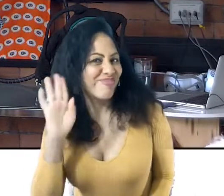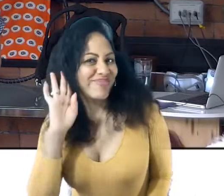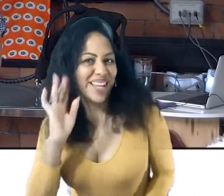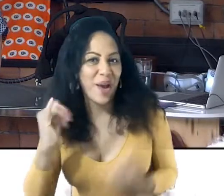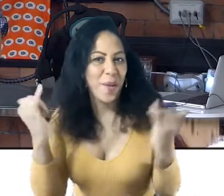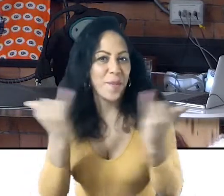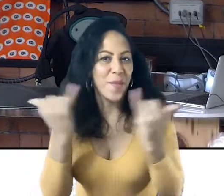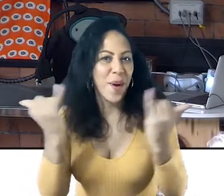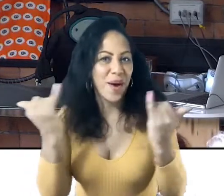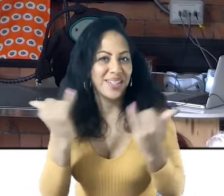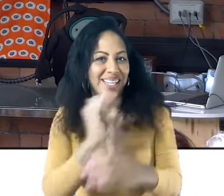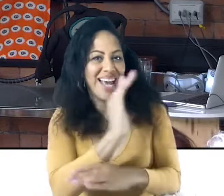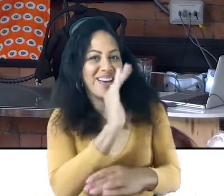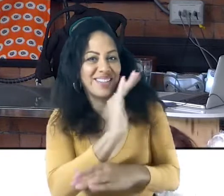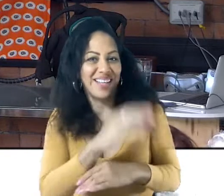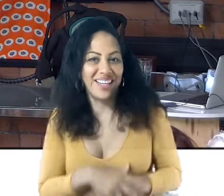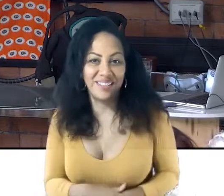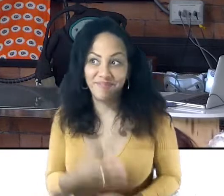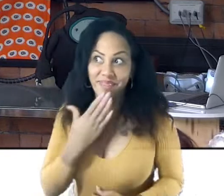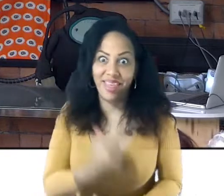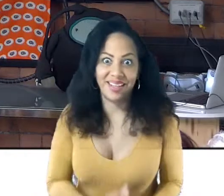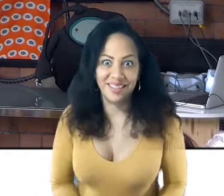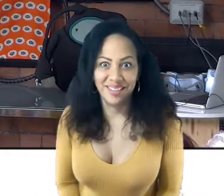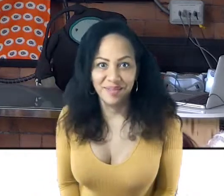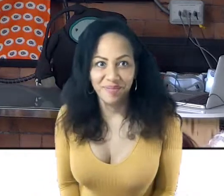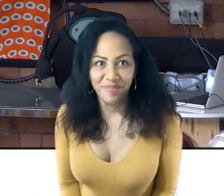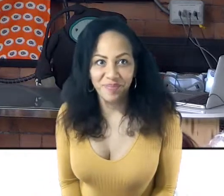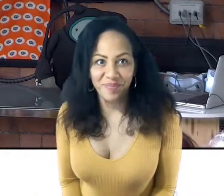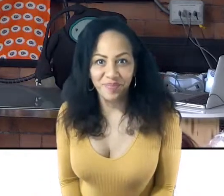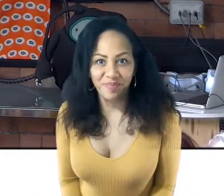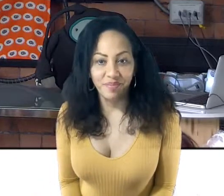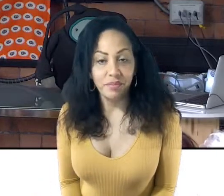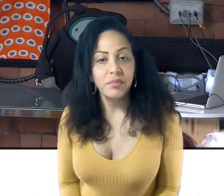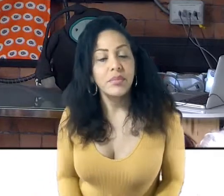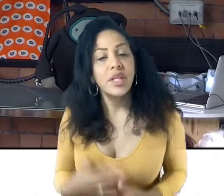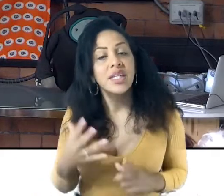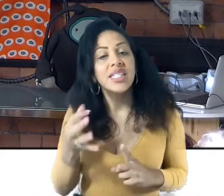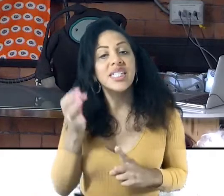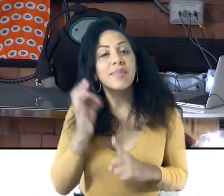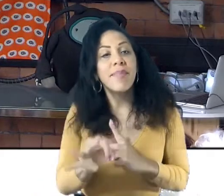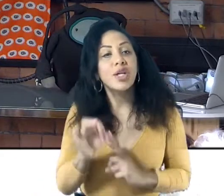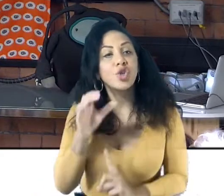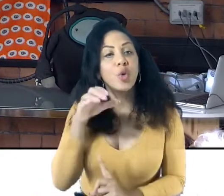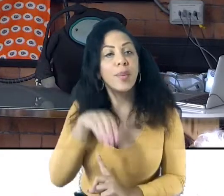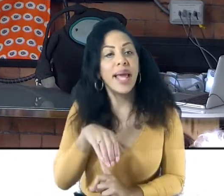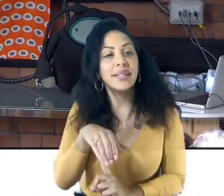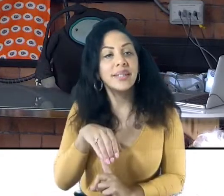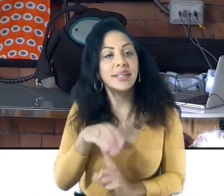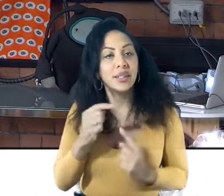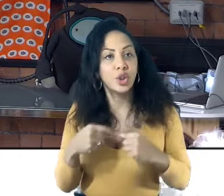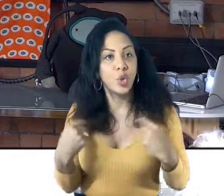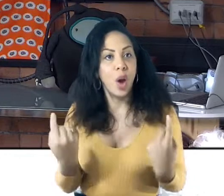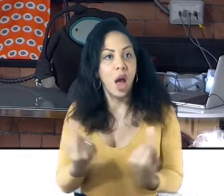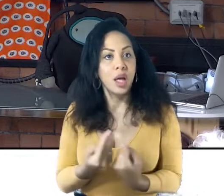that, the places that are special to us and that occupy,